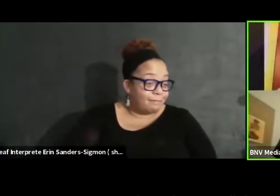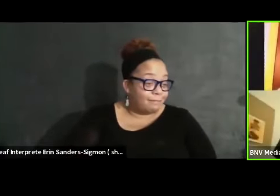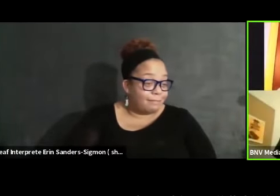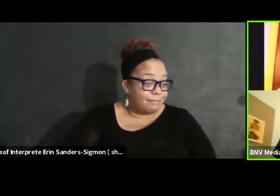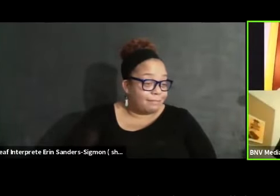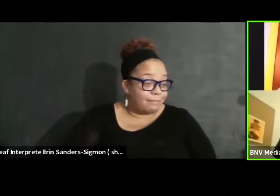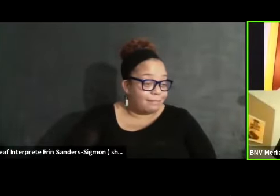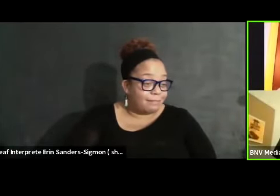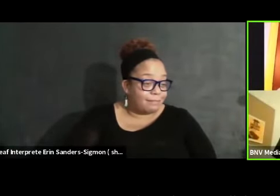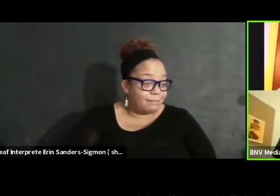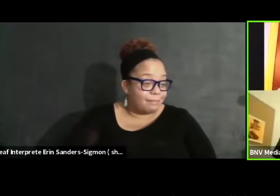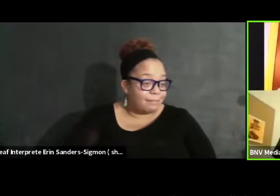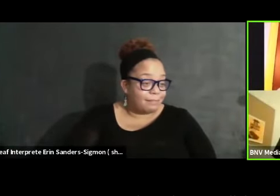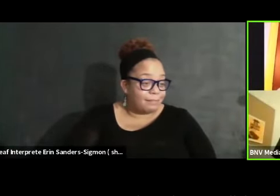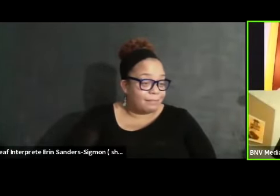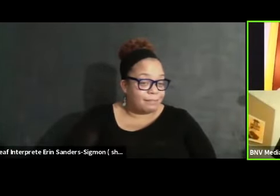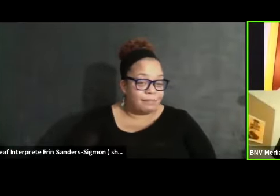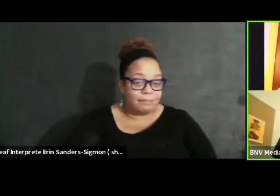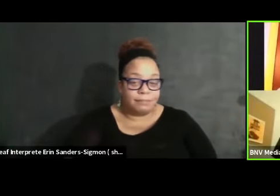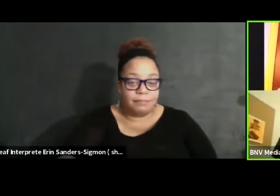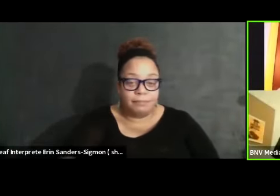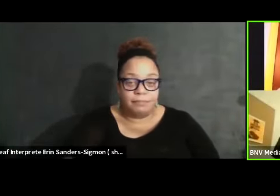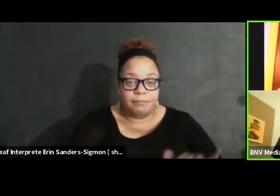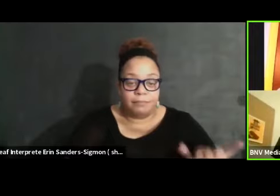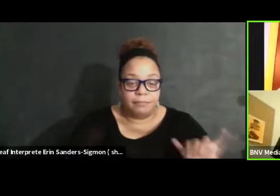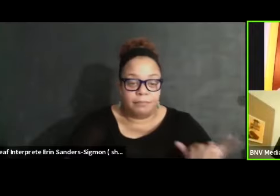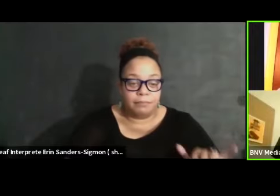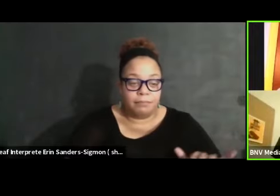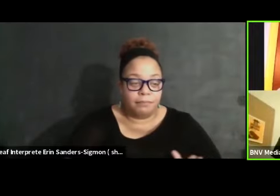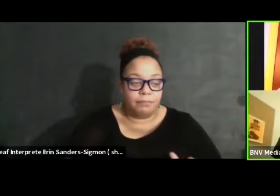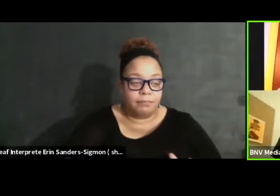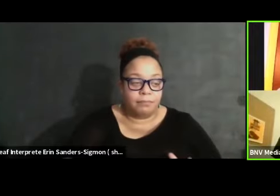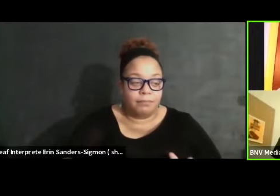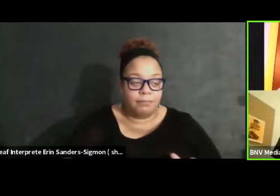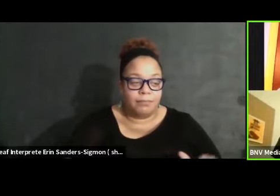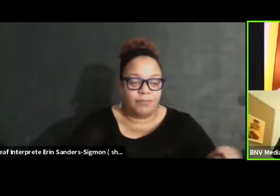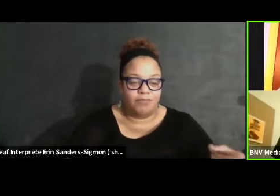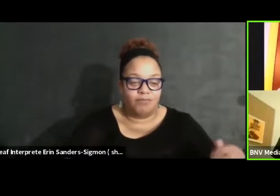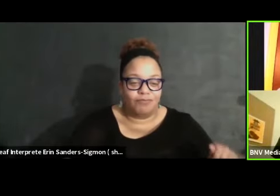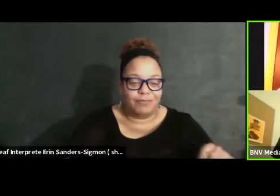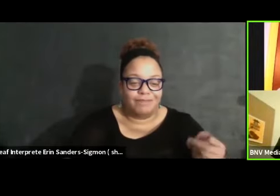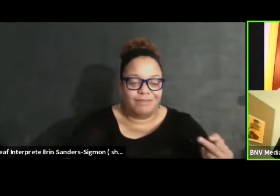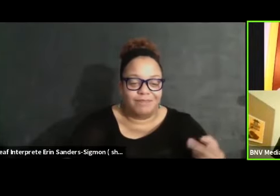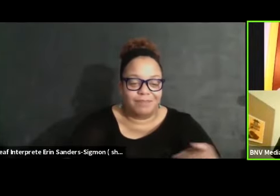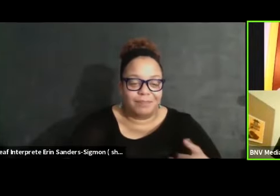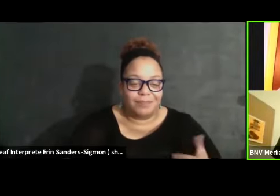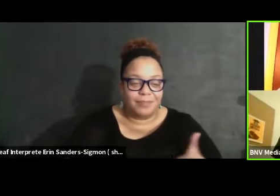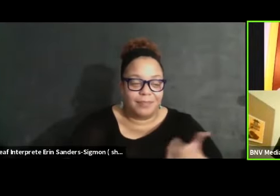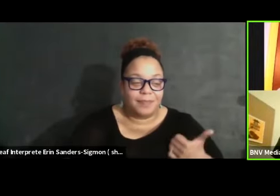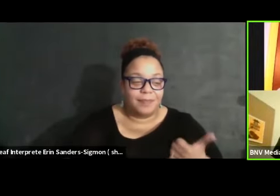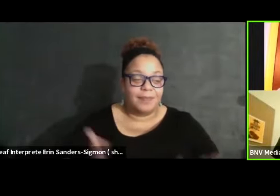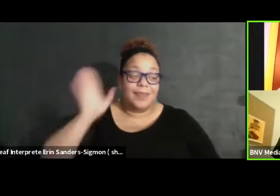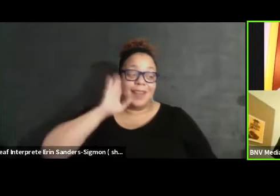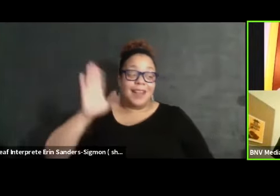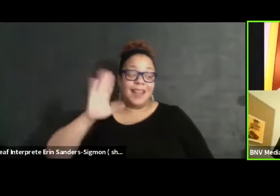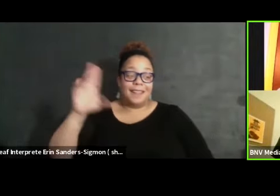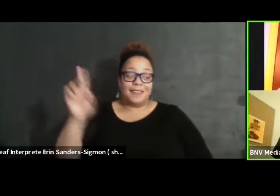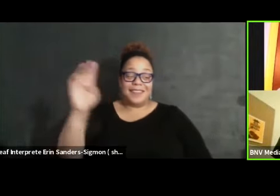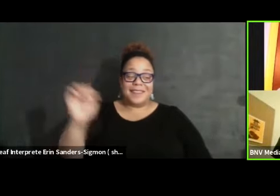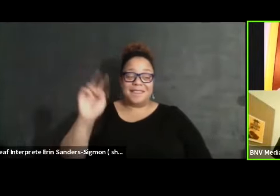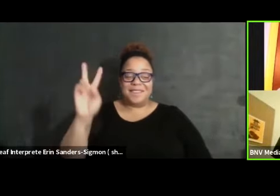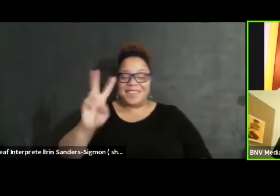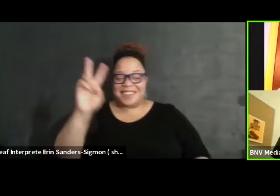Hello, BNV. As a team, we wanted to share a quick statement of accountability and restoration before we perform our